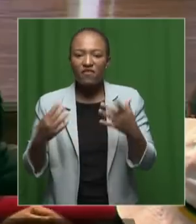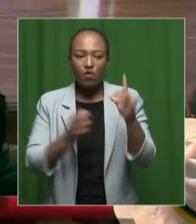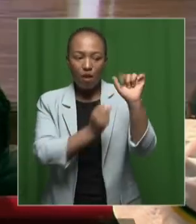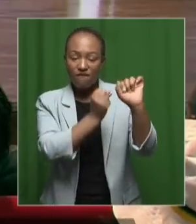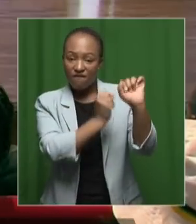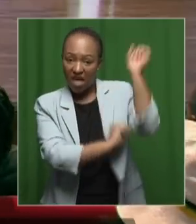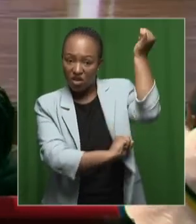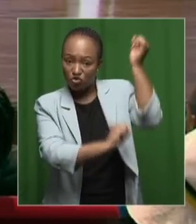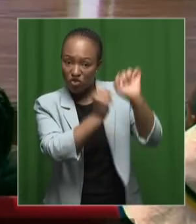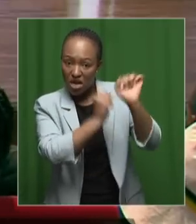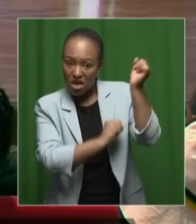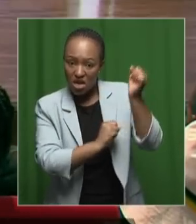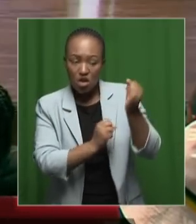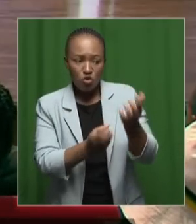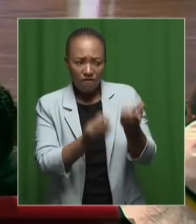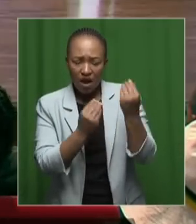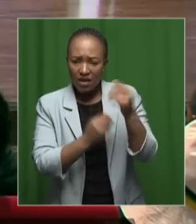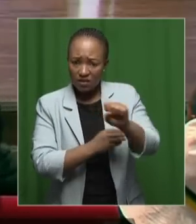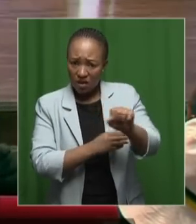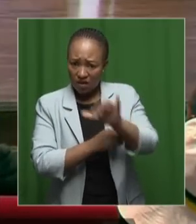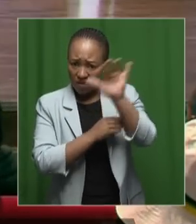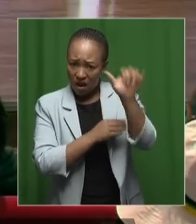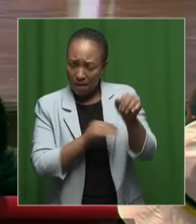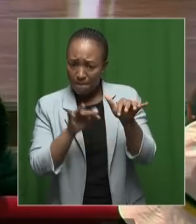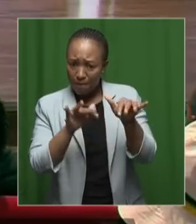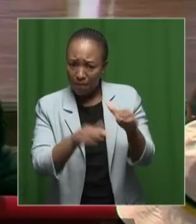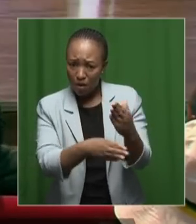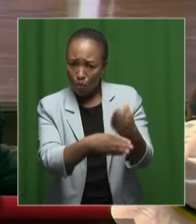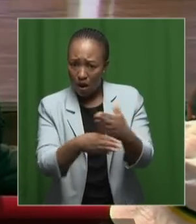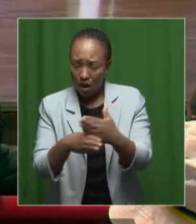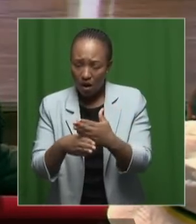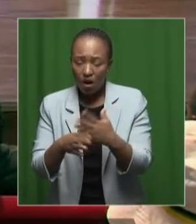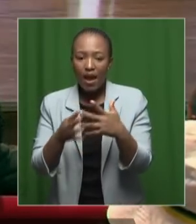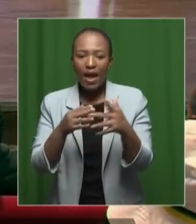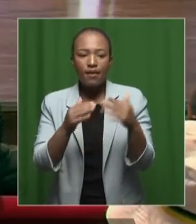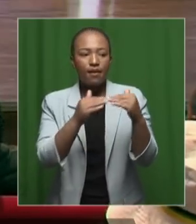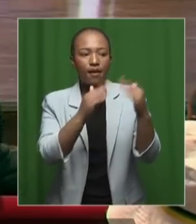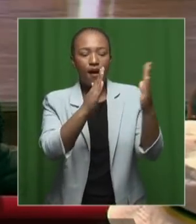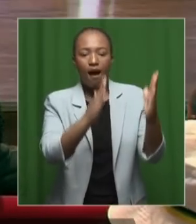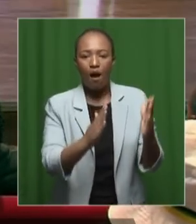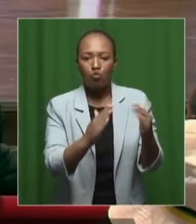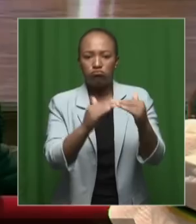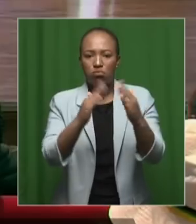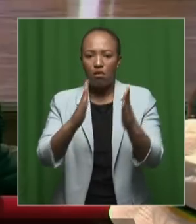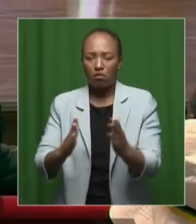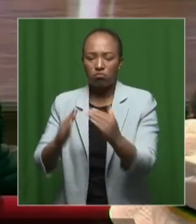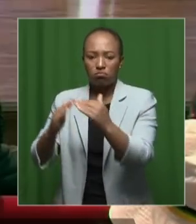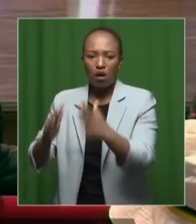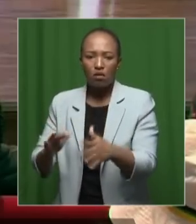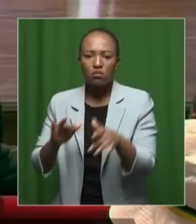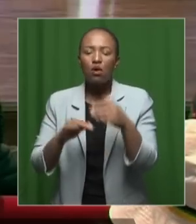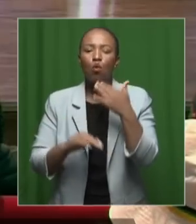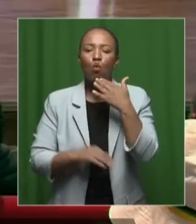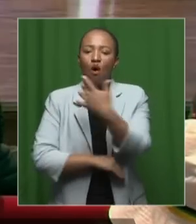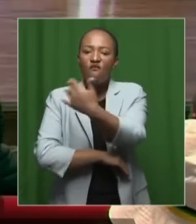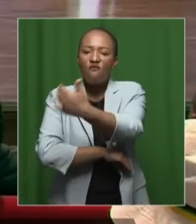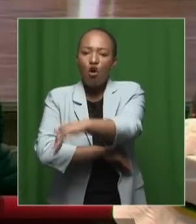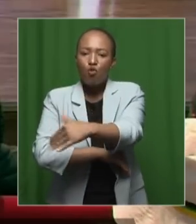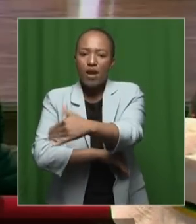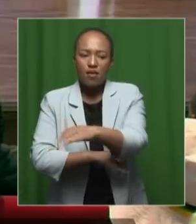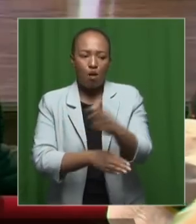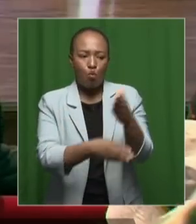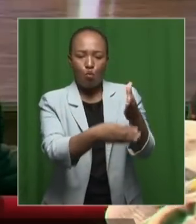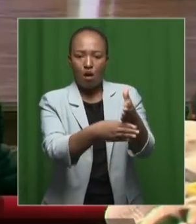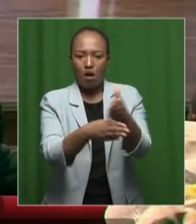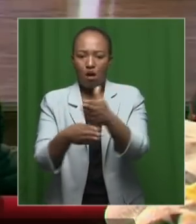African. It is very hard. Every house has got illegal foreigners working there. So this eagle next to me must